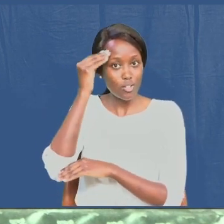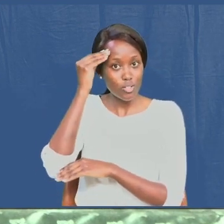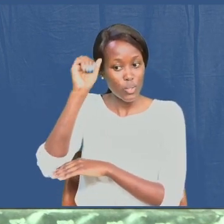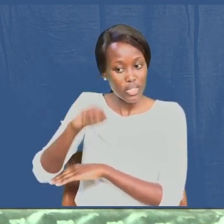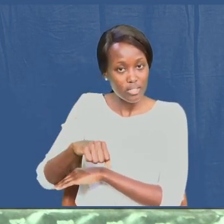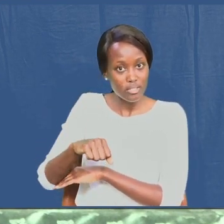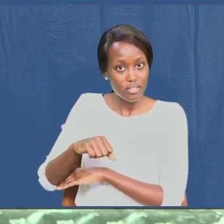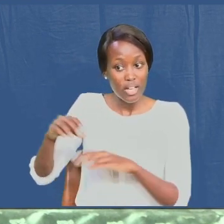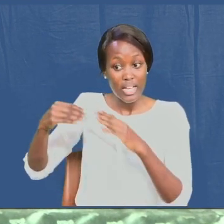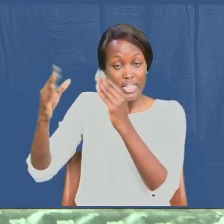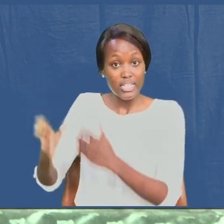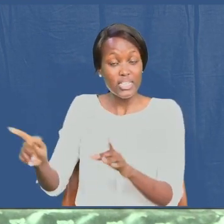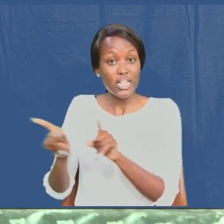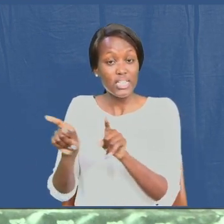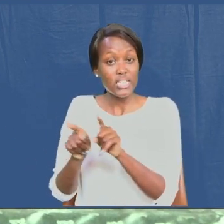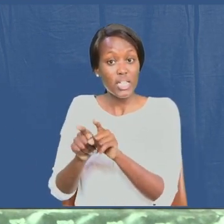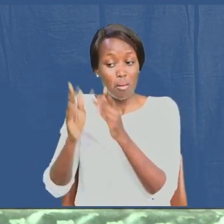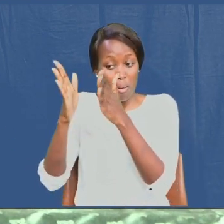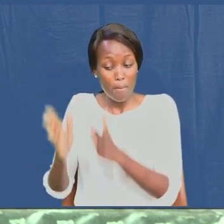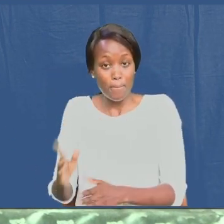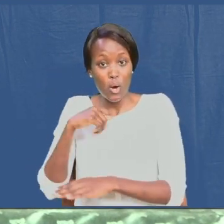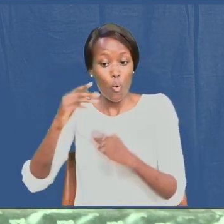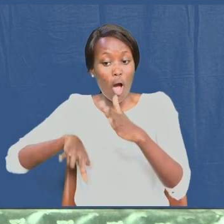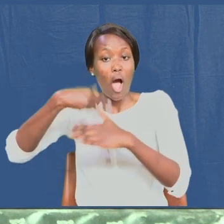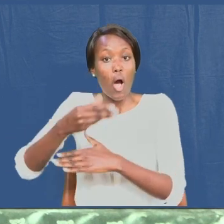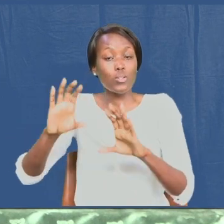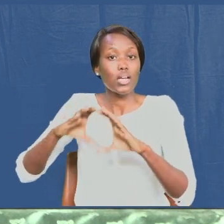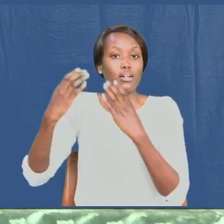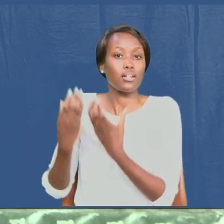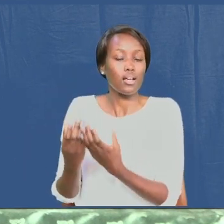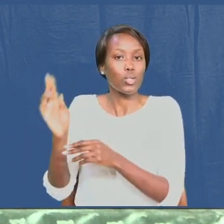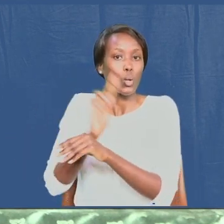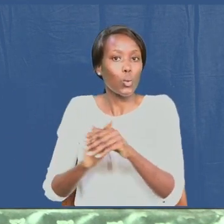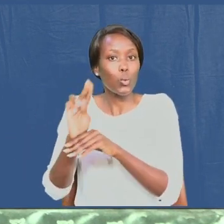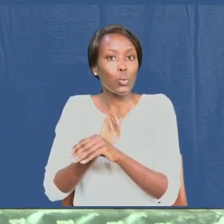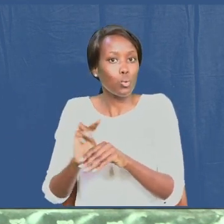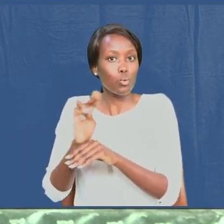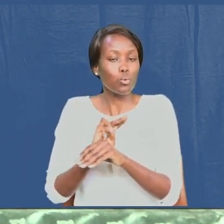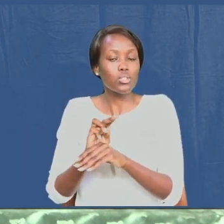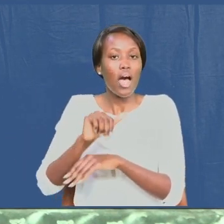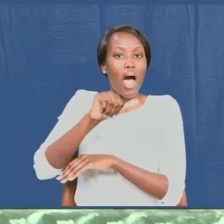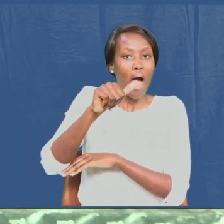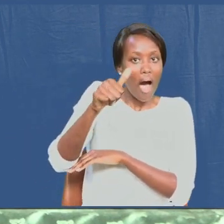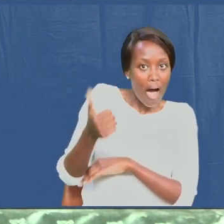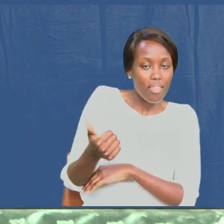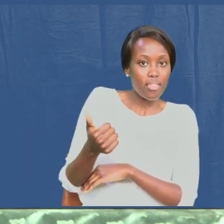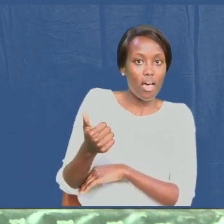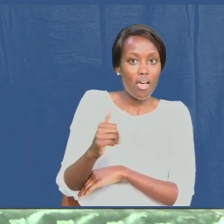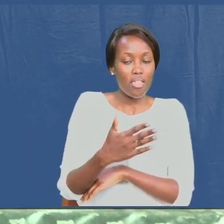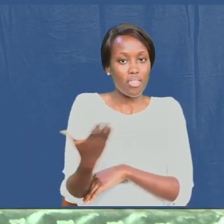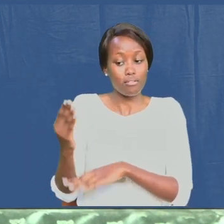The teacher is also the one out of classroom and uses the hidden curriculum, as